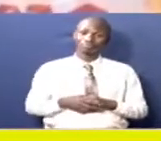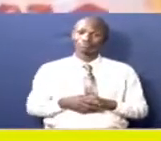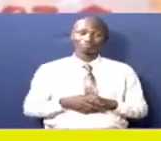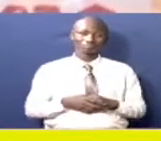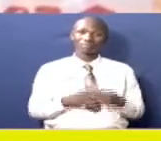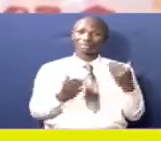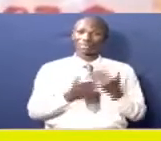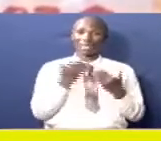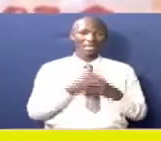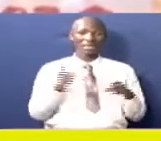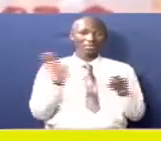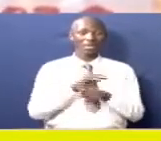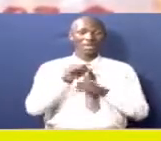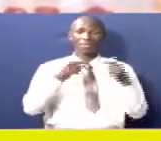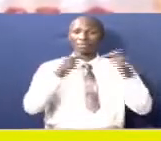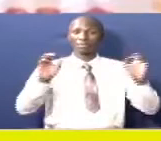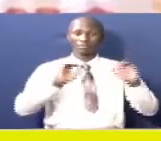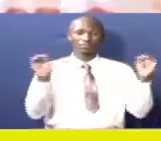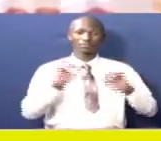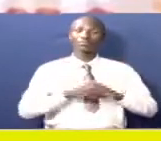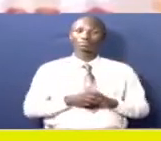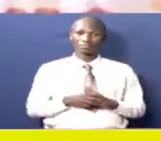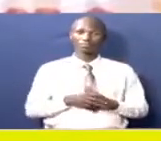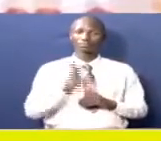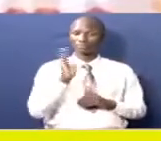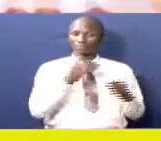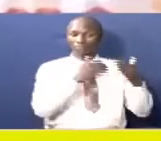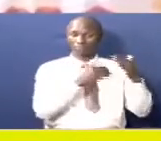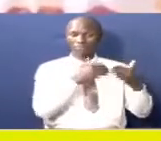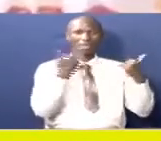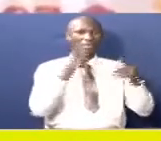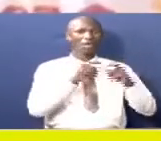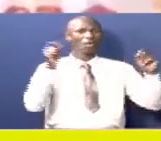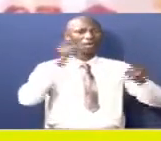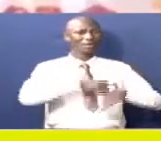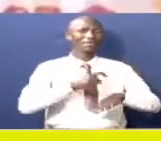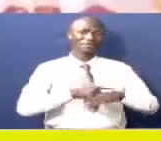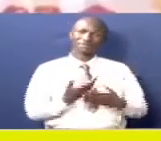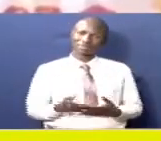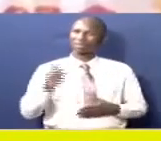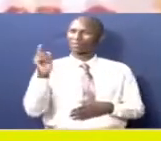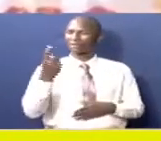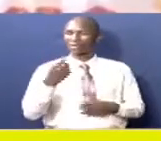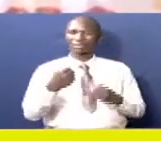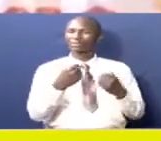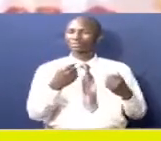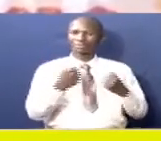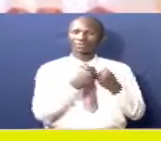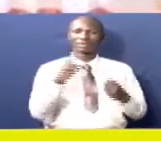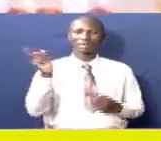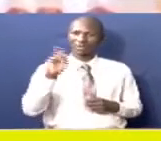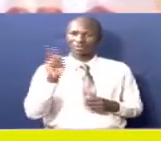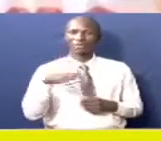so much about the opponent, but of course it's going to be our neighbors. Tumecheza nao for long. Our first encounter in Nairobi is a